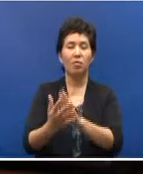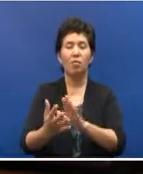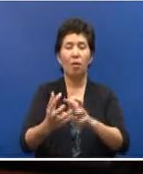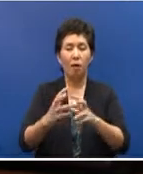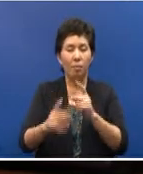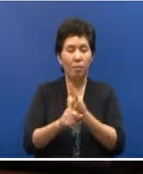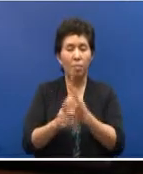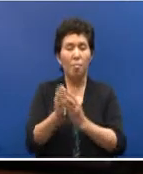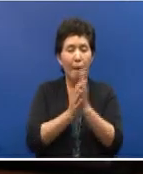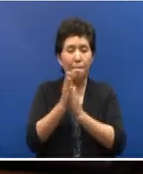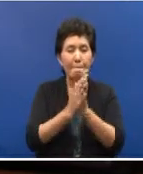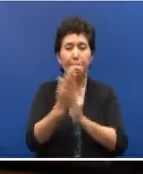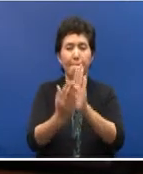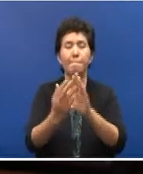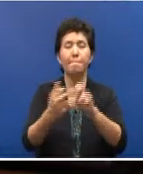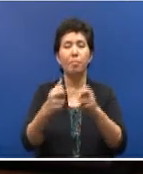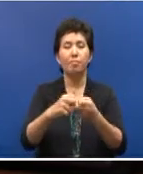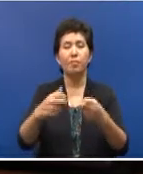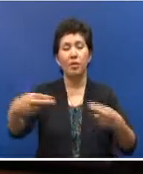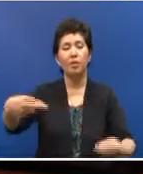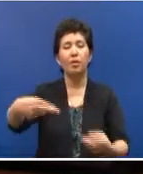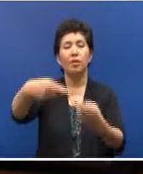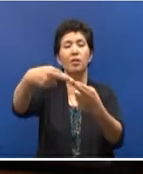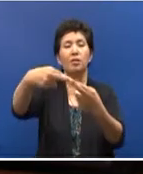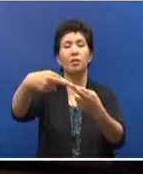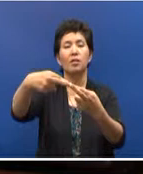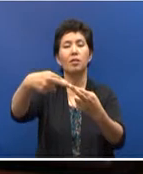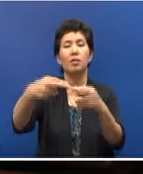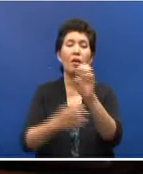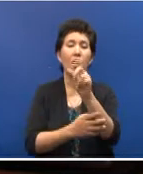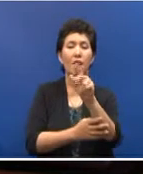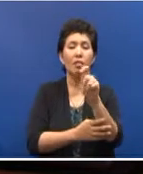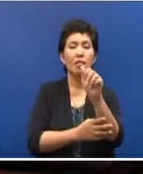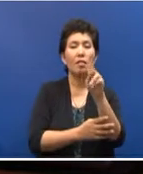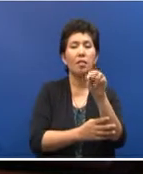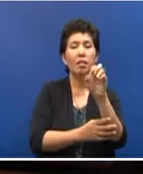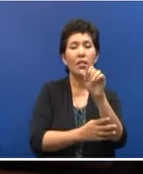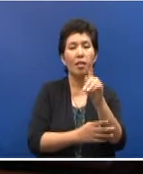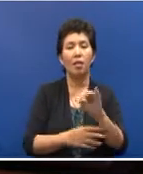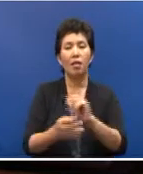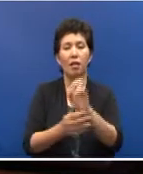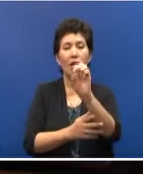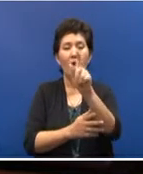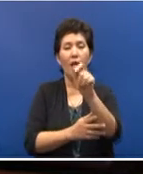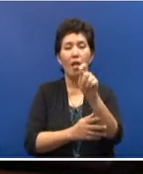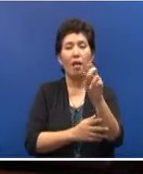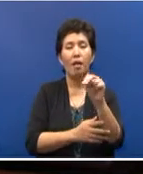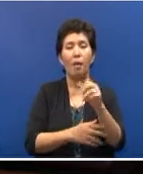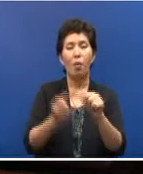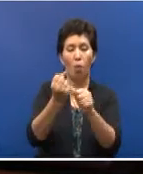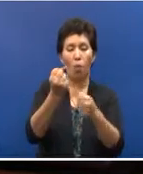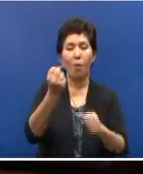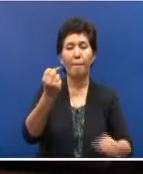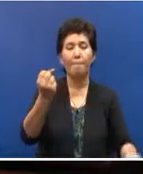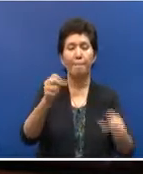Okay, and also related something related to ethnic cleansing. Okay, ethnic cleansing campaign that